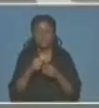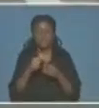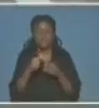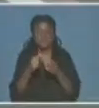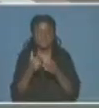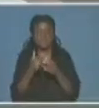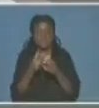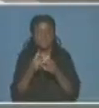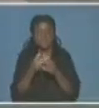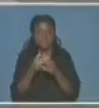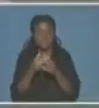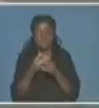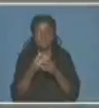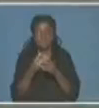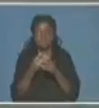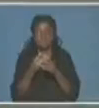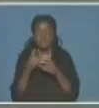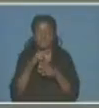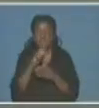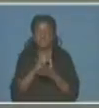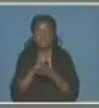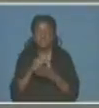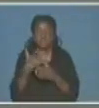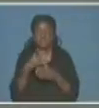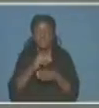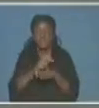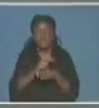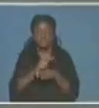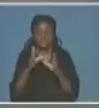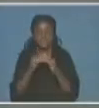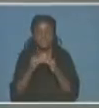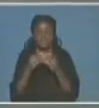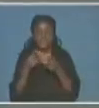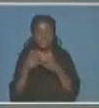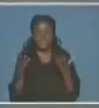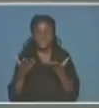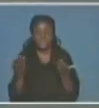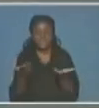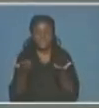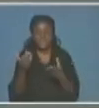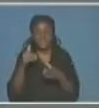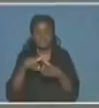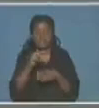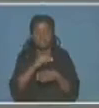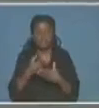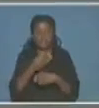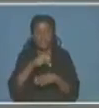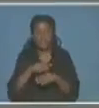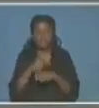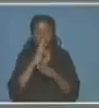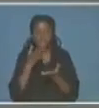all looking forward to the 44th National CARICOM meeting set to be held right here in the capital. Reporting from the Linden